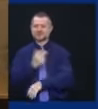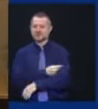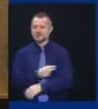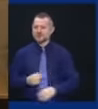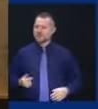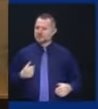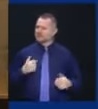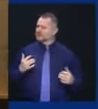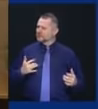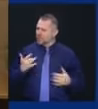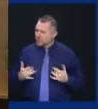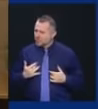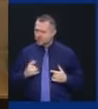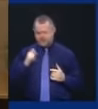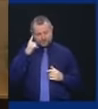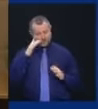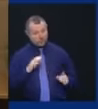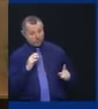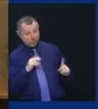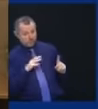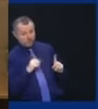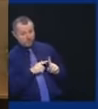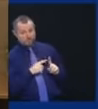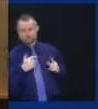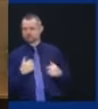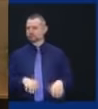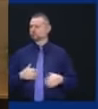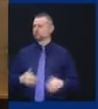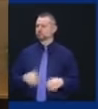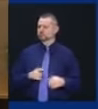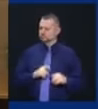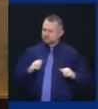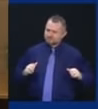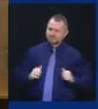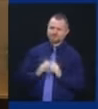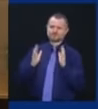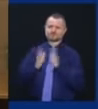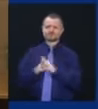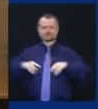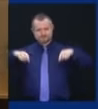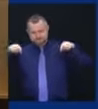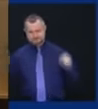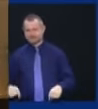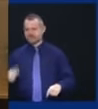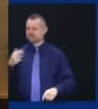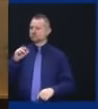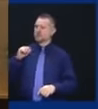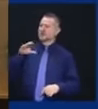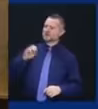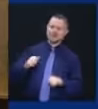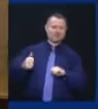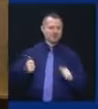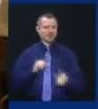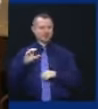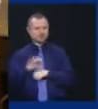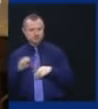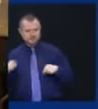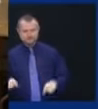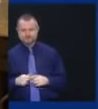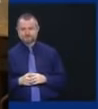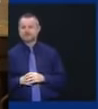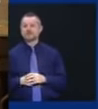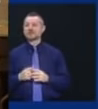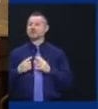excited, Governor Cuomo, that you have brought another pop-up vaccine here to Grace Baptist. In the beginning of the pandemic, they